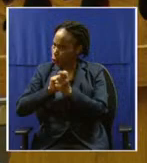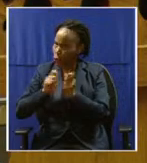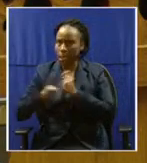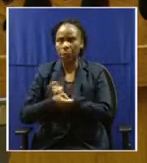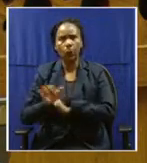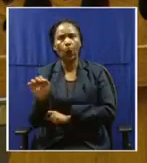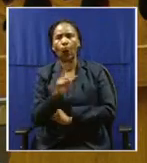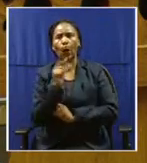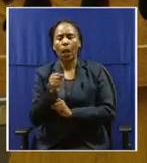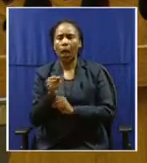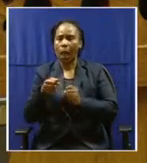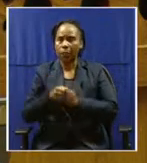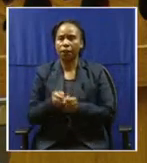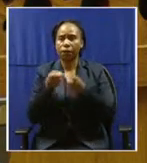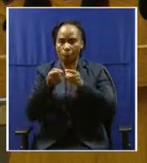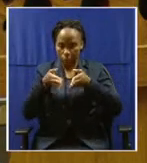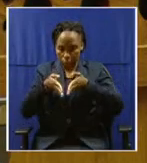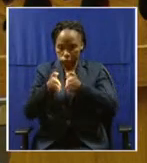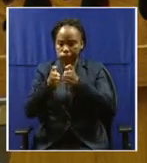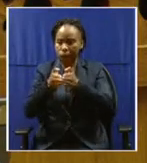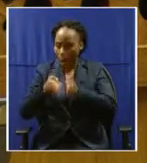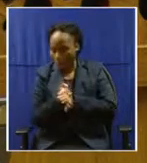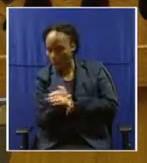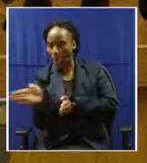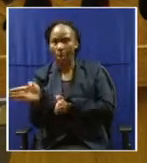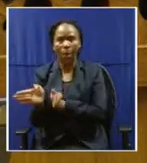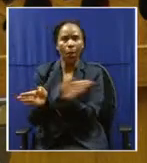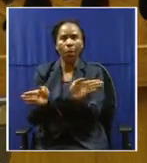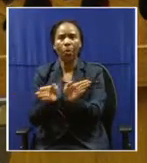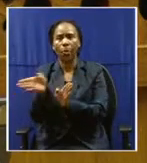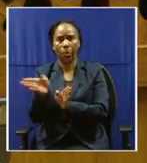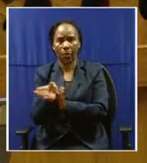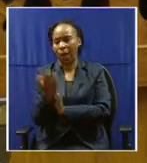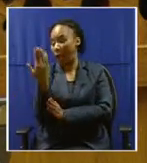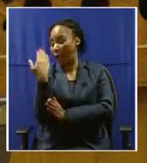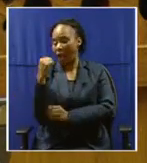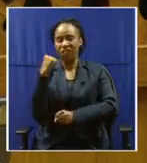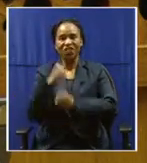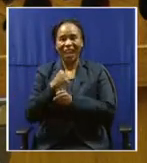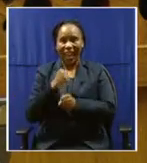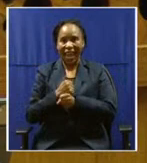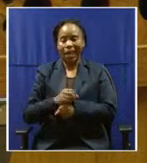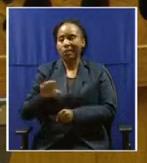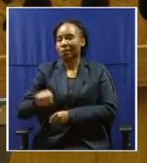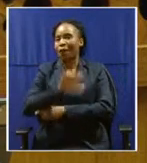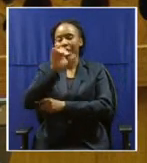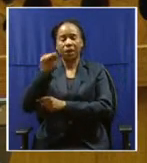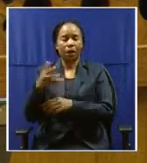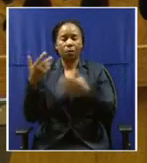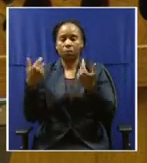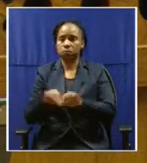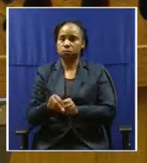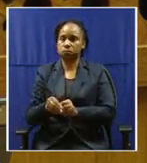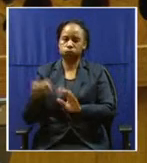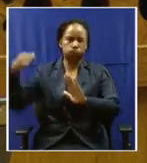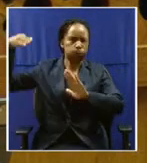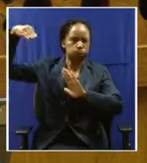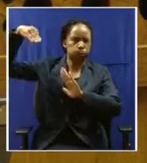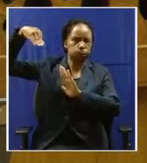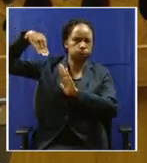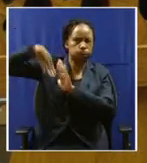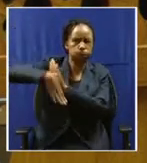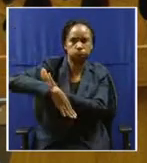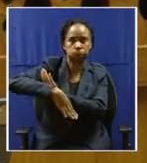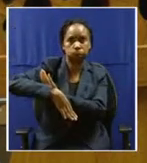deferred. Over the past year, South Africa has experienced a sharp decline in growth